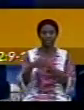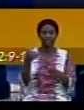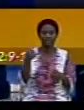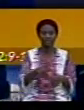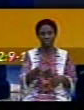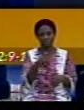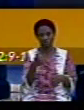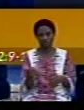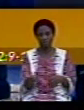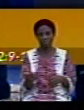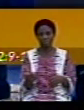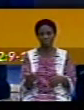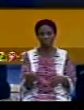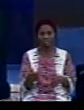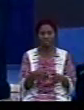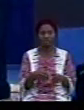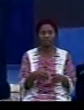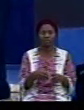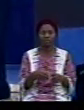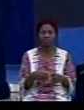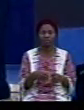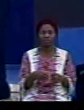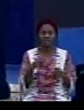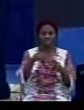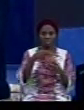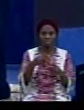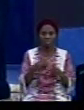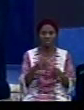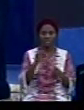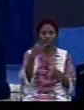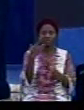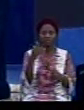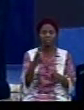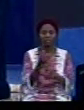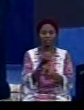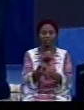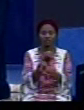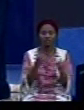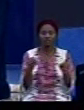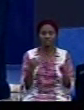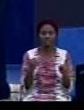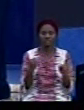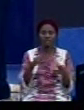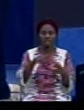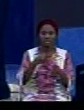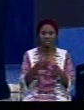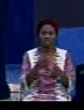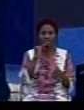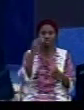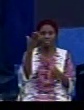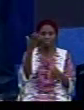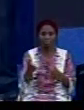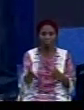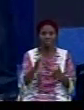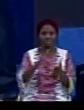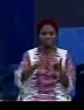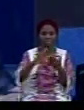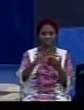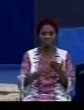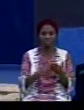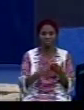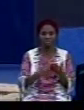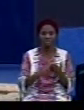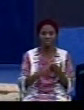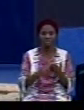there redemption in any other. Neither is there forgiveness from heaven in any other.